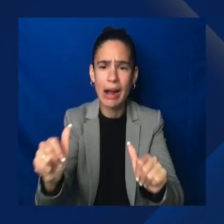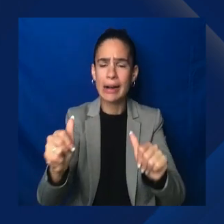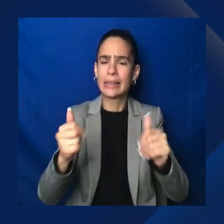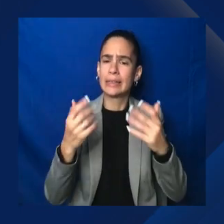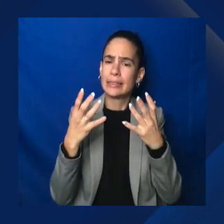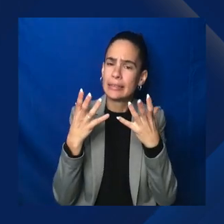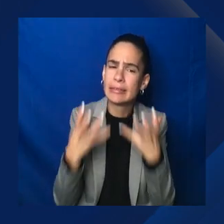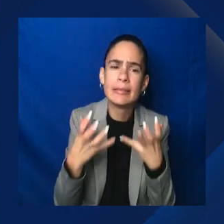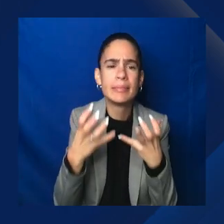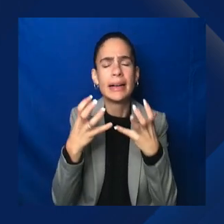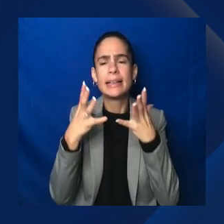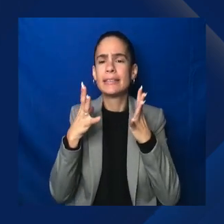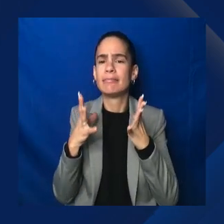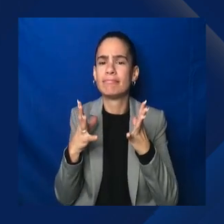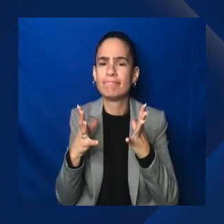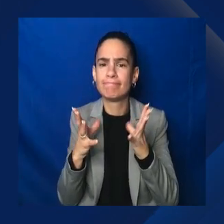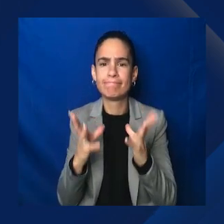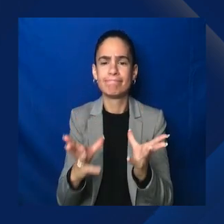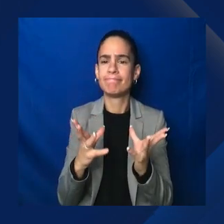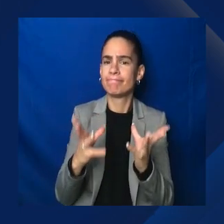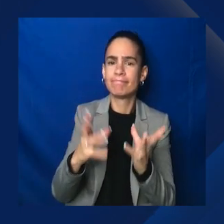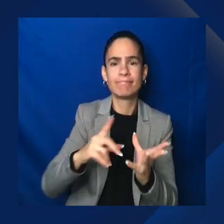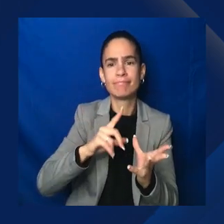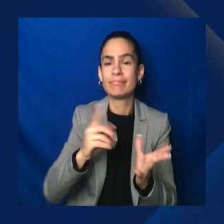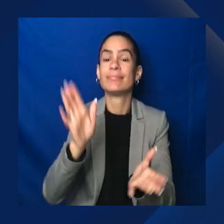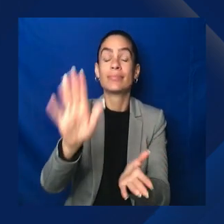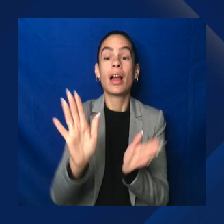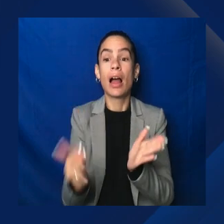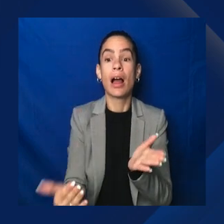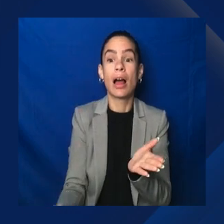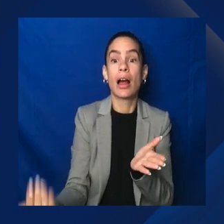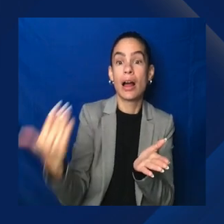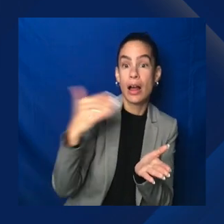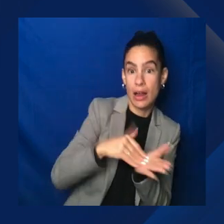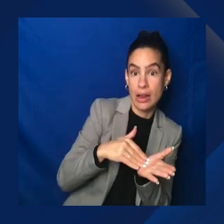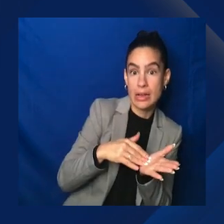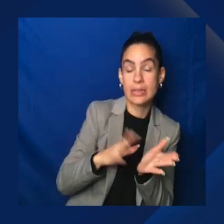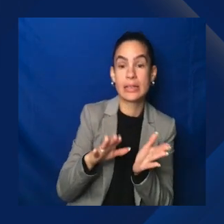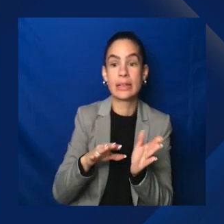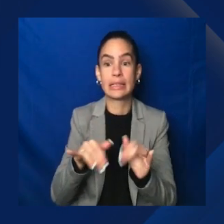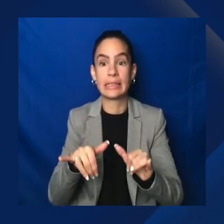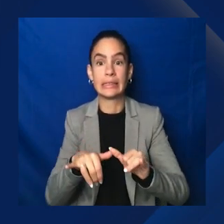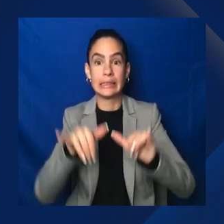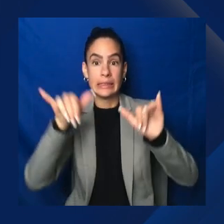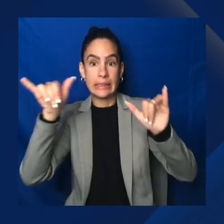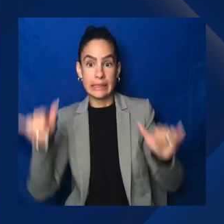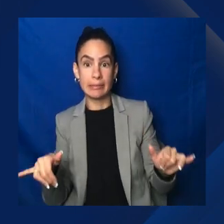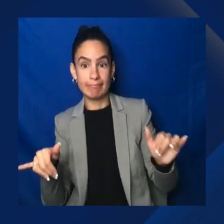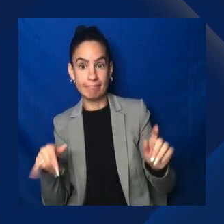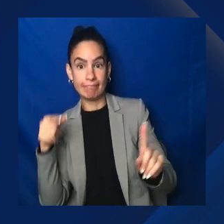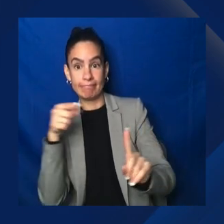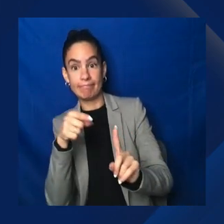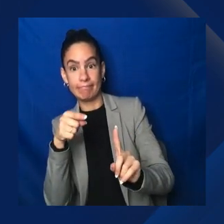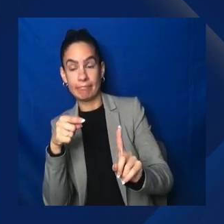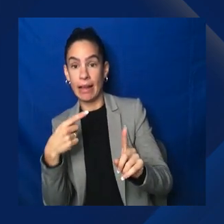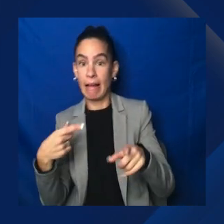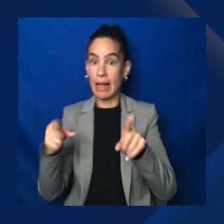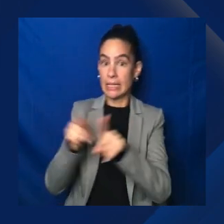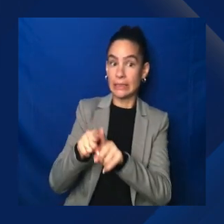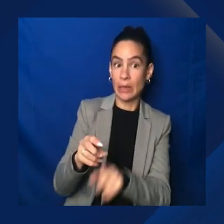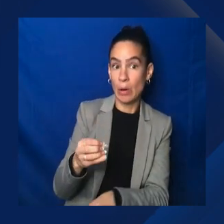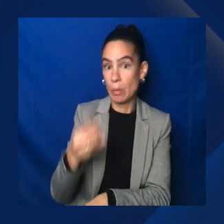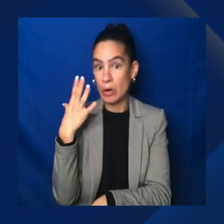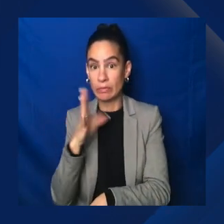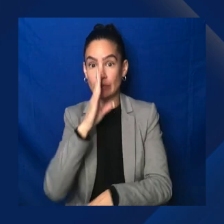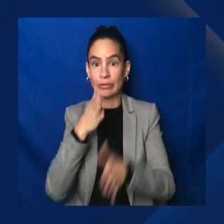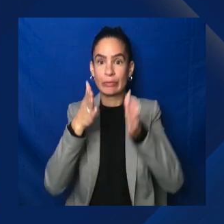again, for someone who looks like me, I have blind spots to this. And it's only through the relationship I've